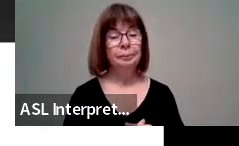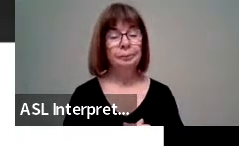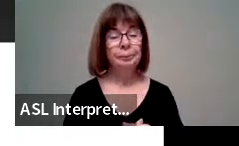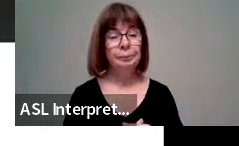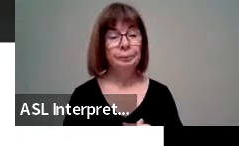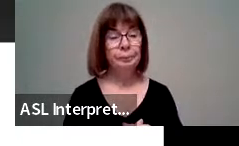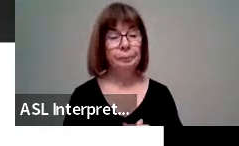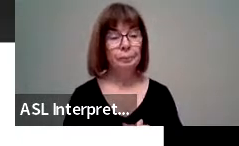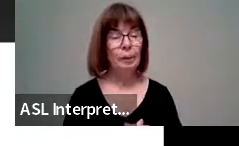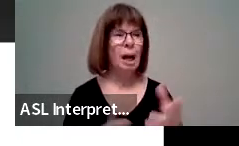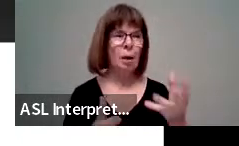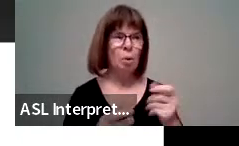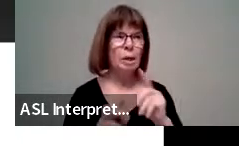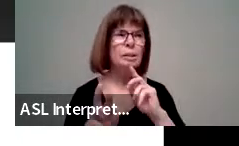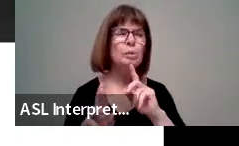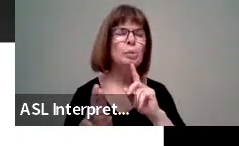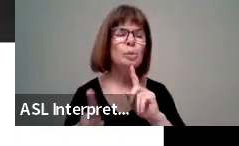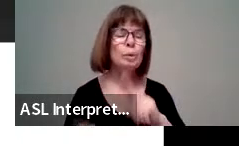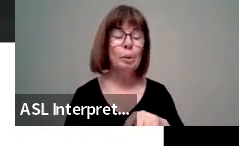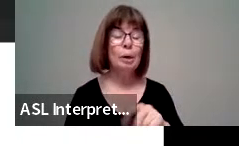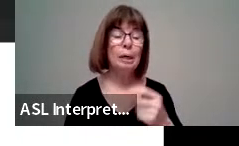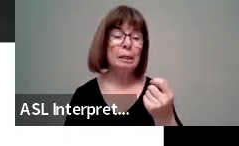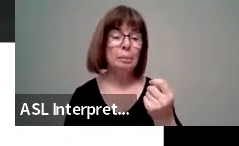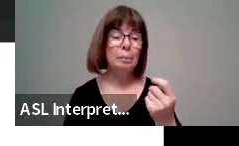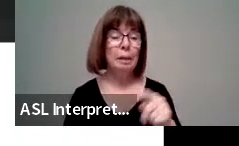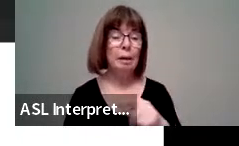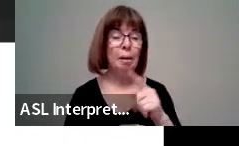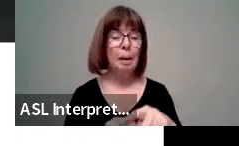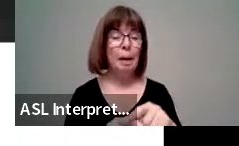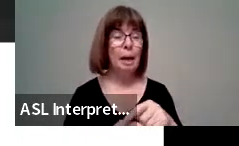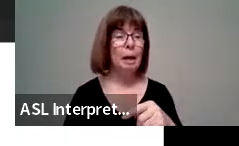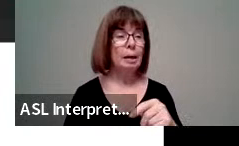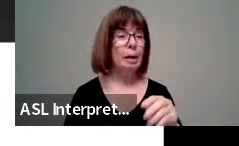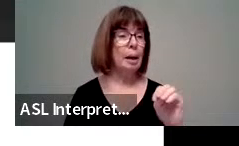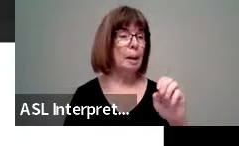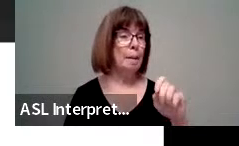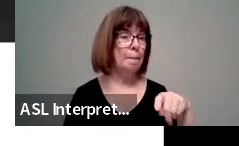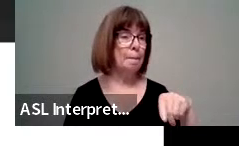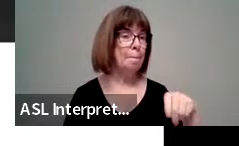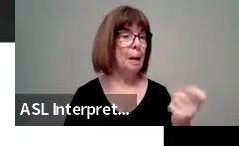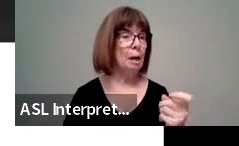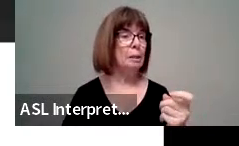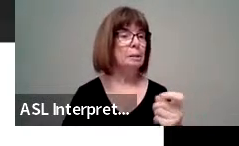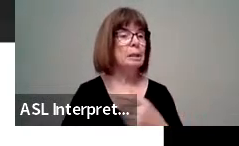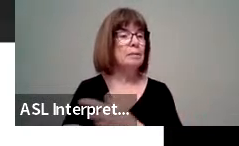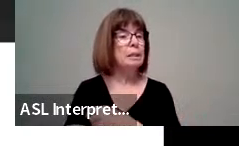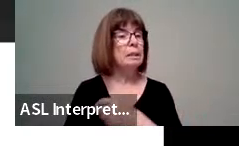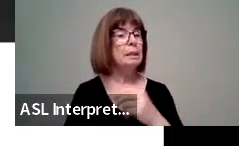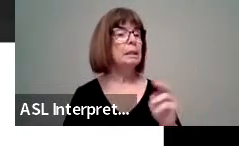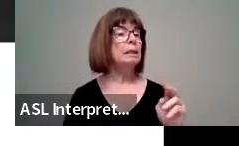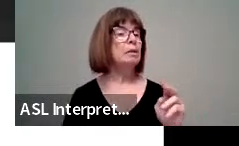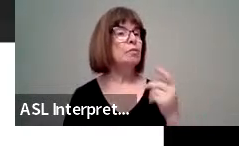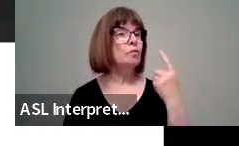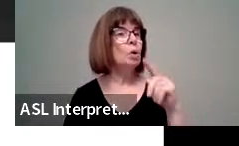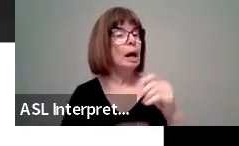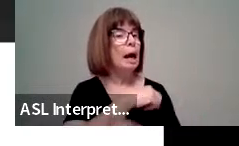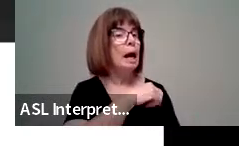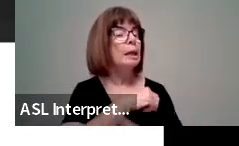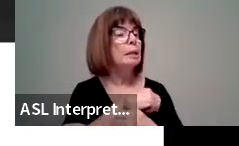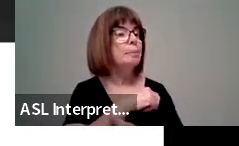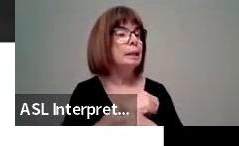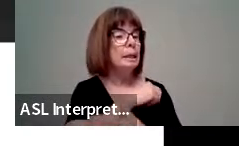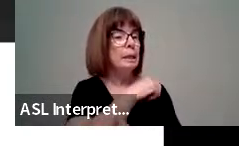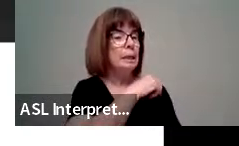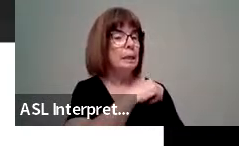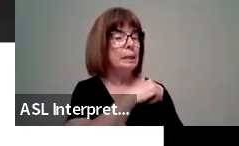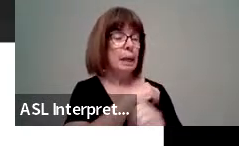I wanted to report a little bit about Mpox vaccine updates for Alameda County residents.